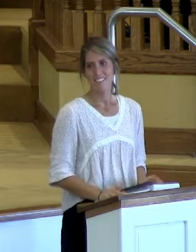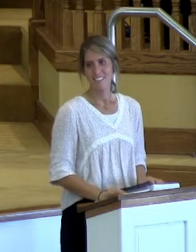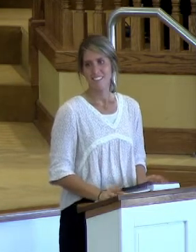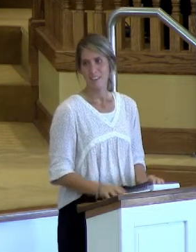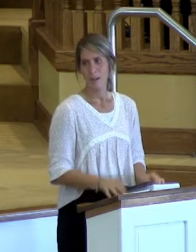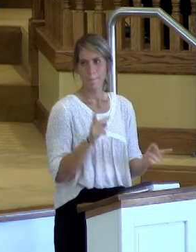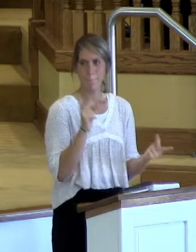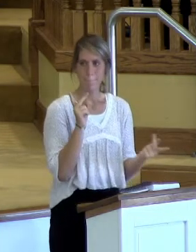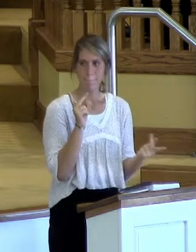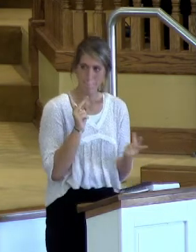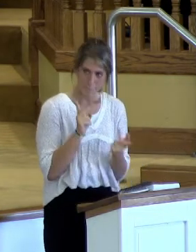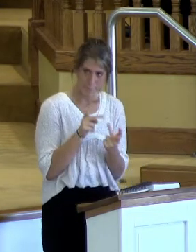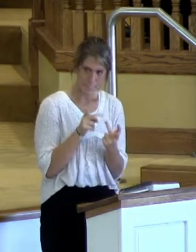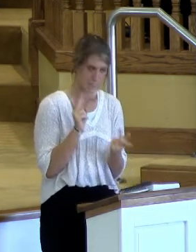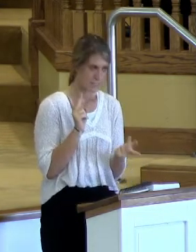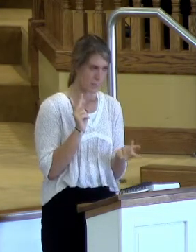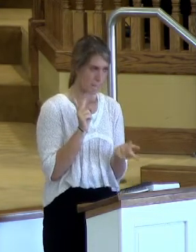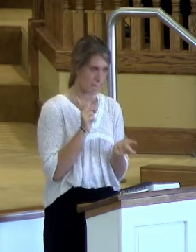Perfect.